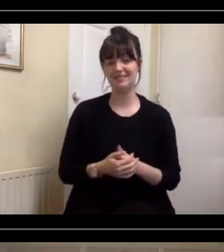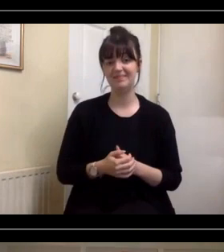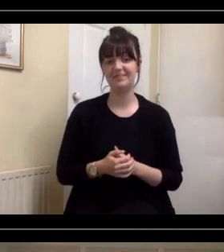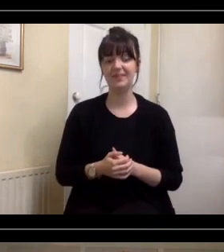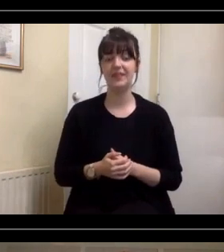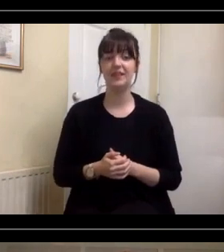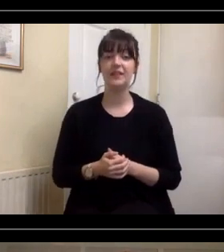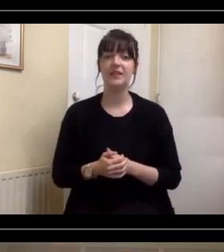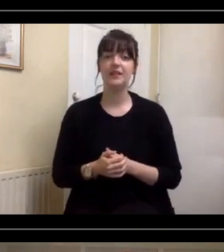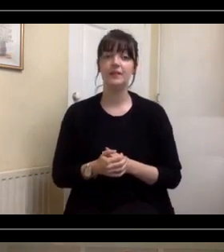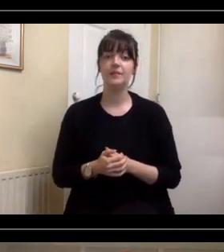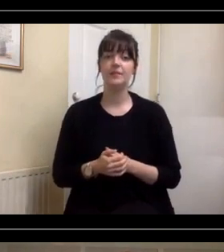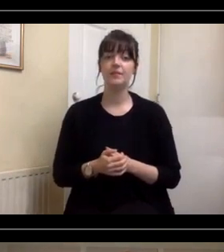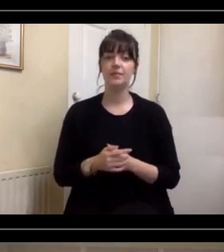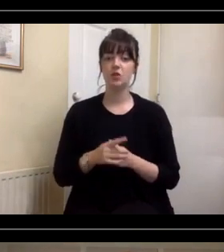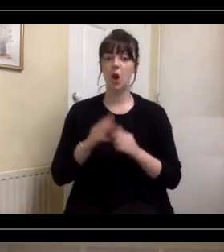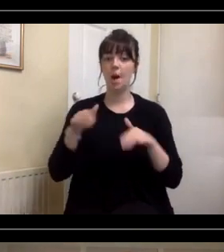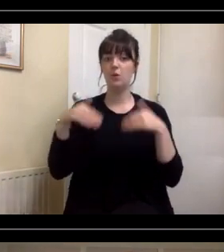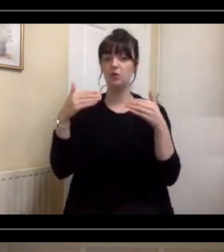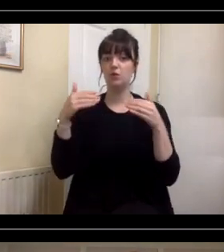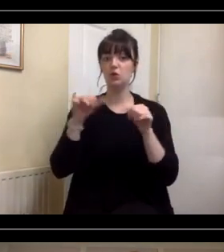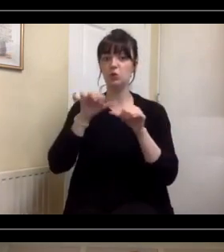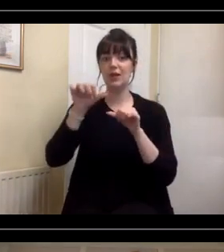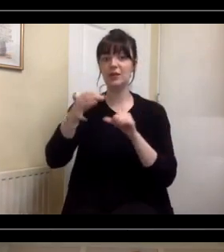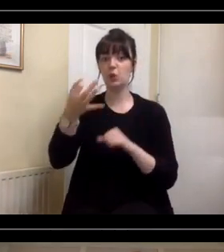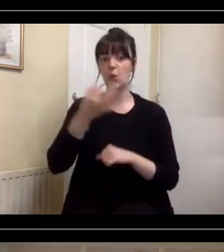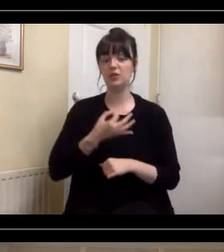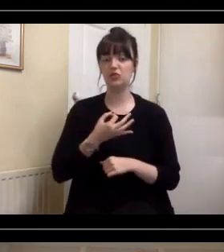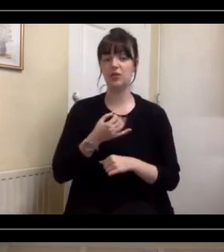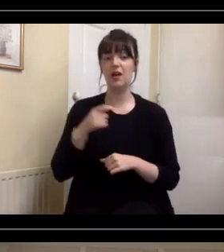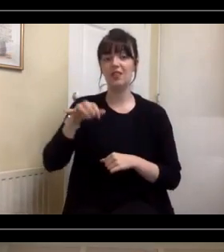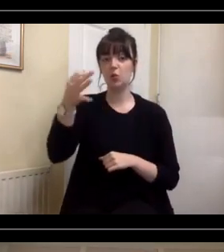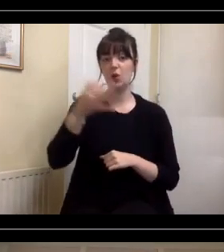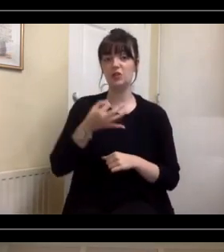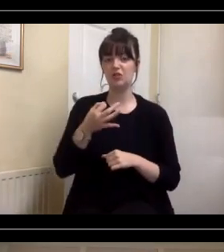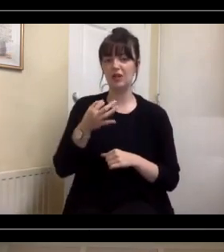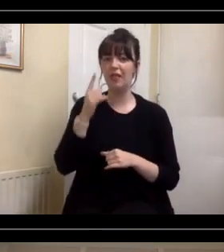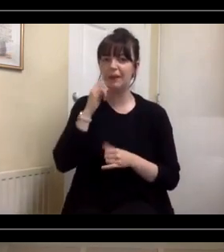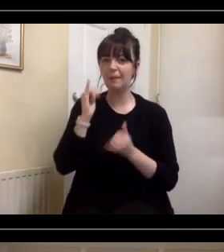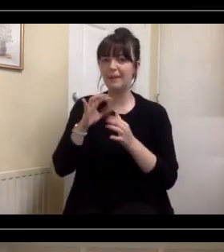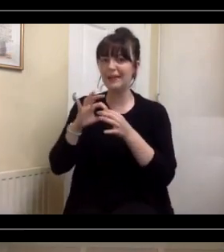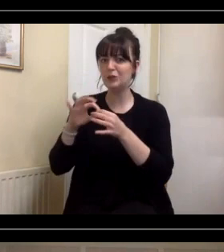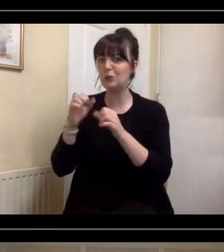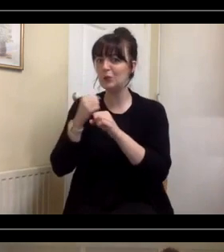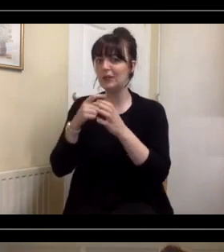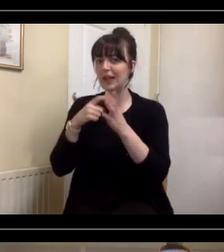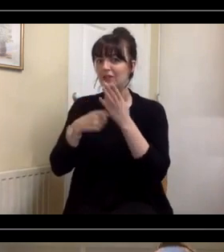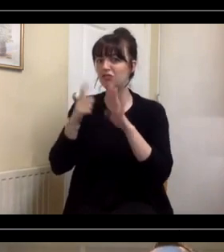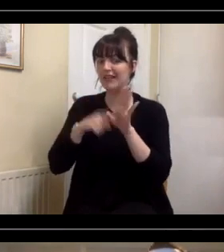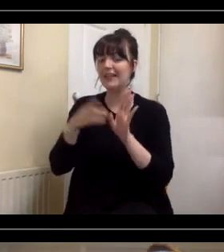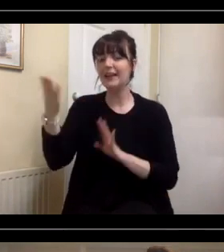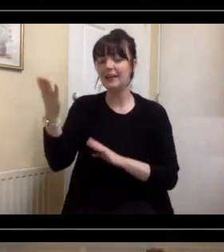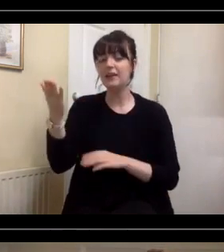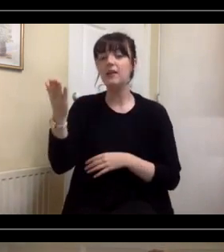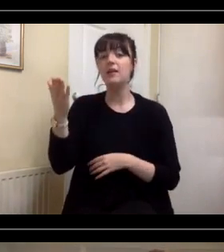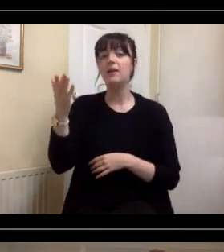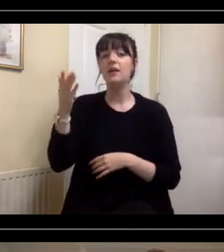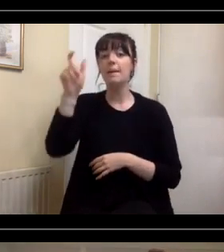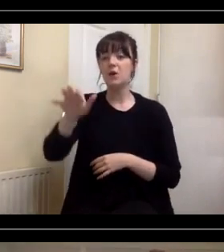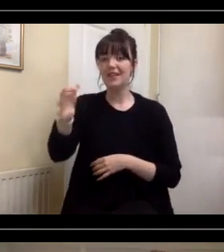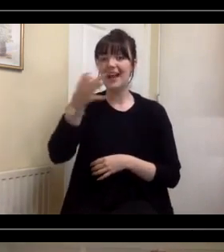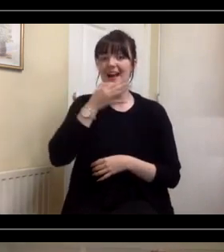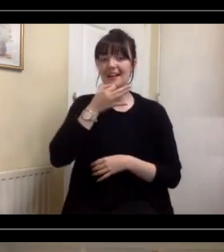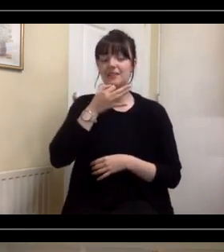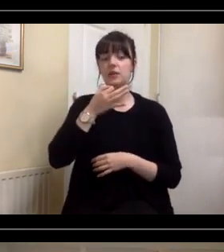So, excuse me, I'll move on to the next one now. I think this is a question again for you, Gary. This person is asking, will the green